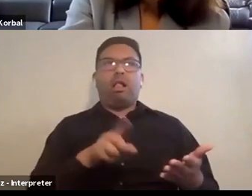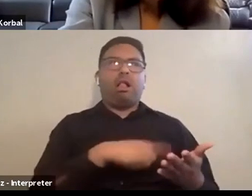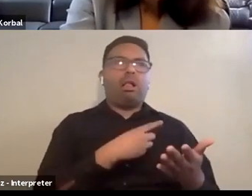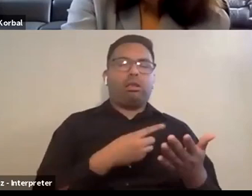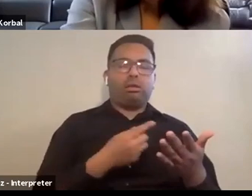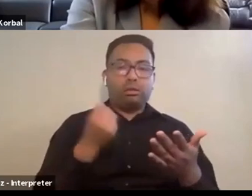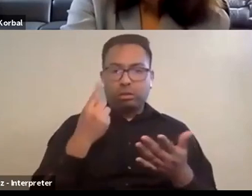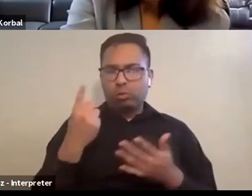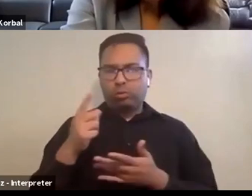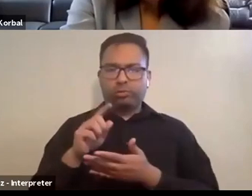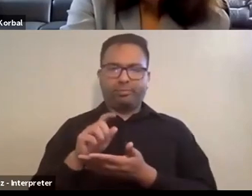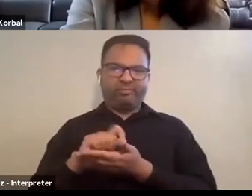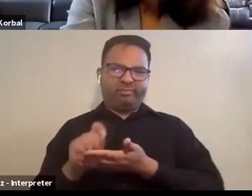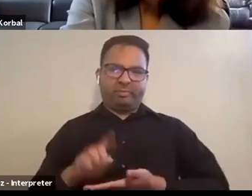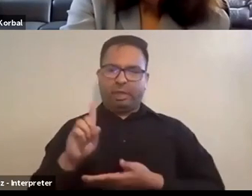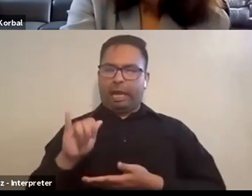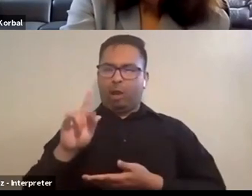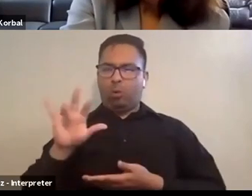diaries that were very